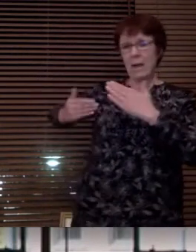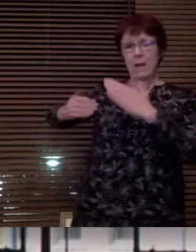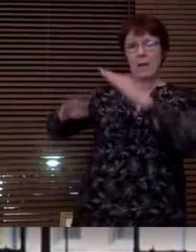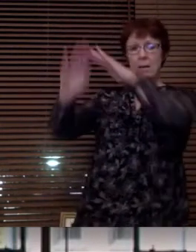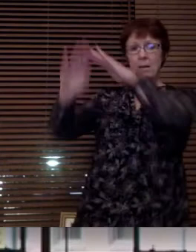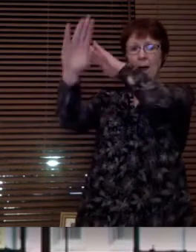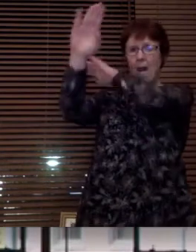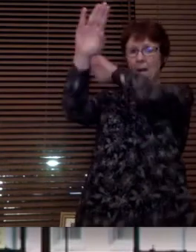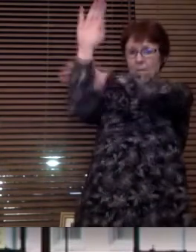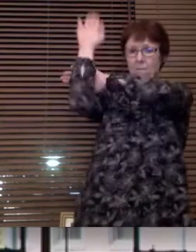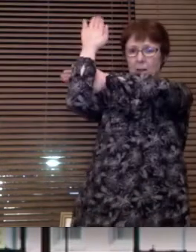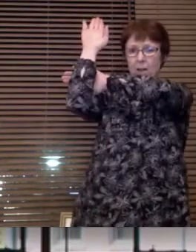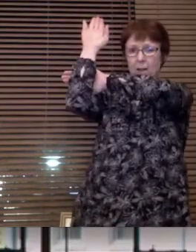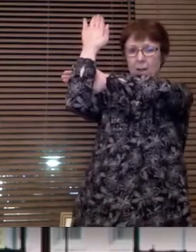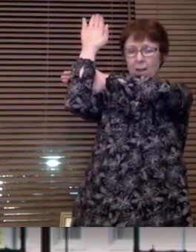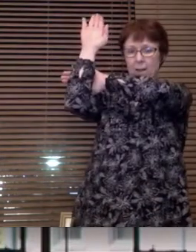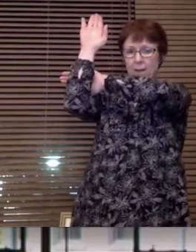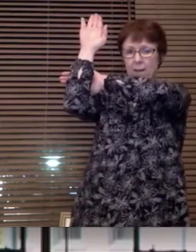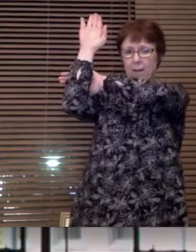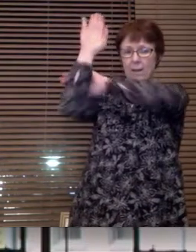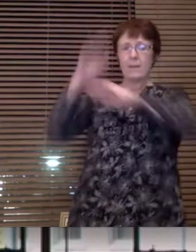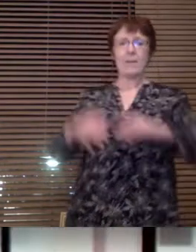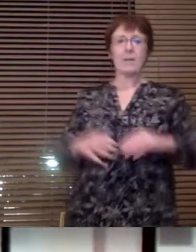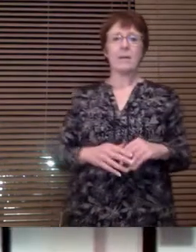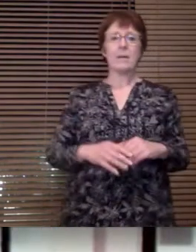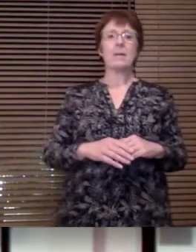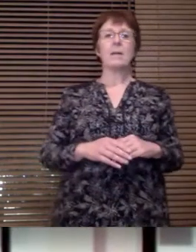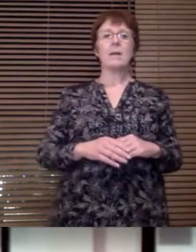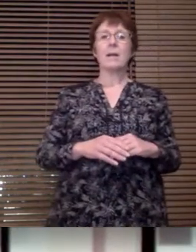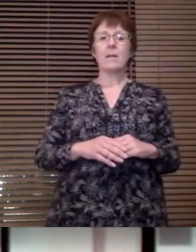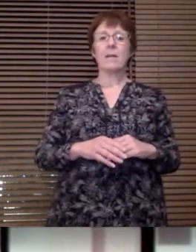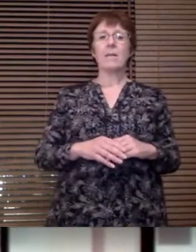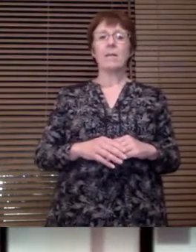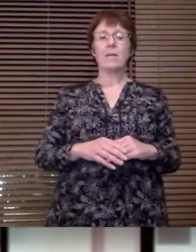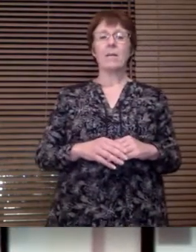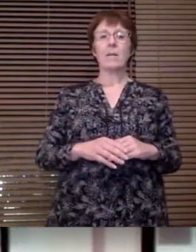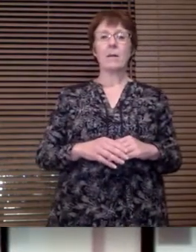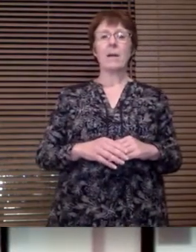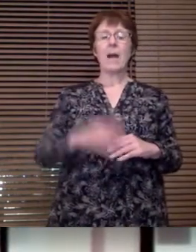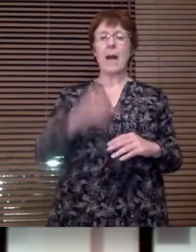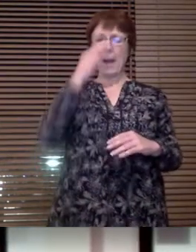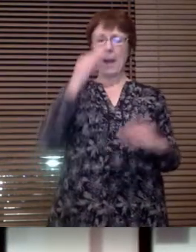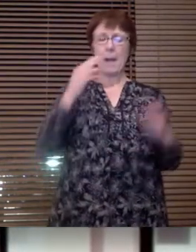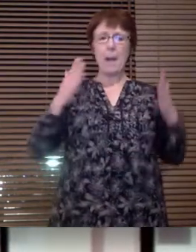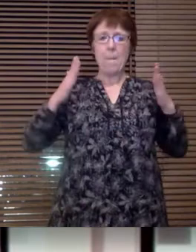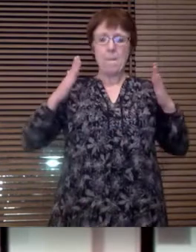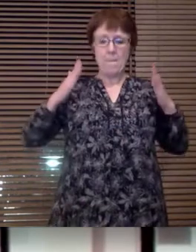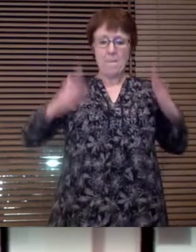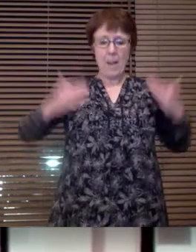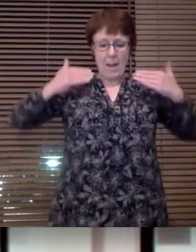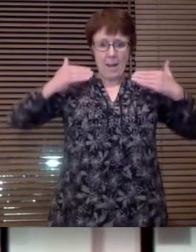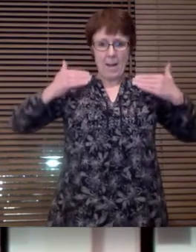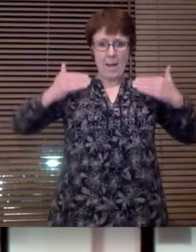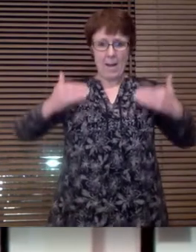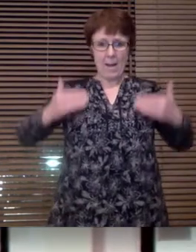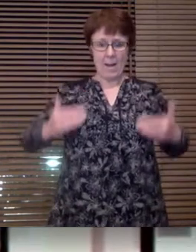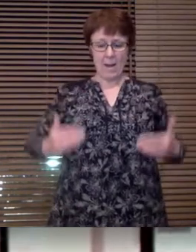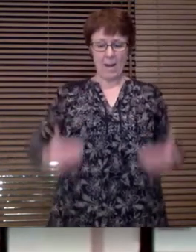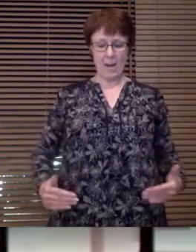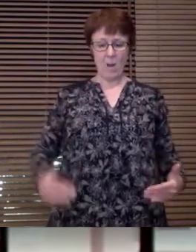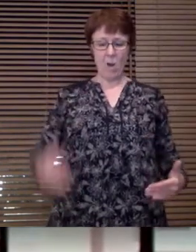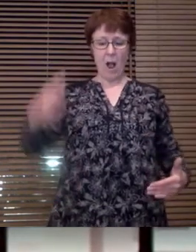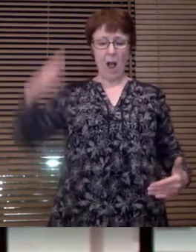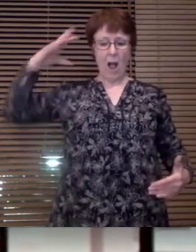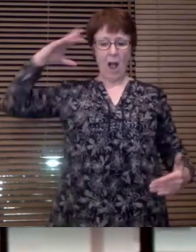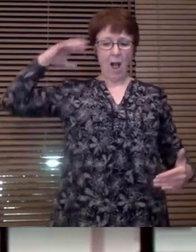not just stood against the wall, floppy, with your back arched out away from the wall. We're trying to get every single bit of our body touching the